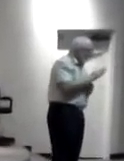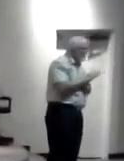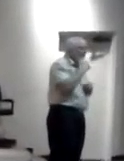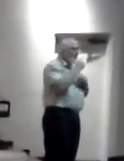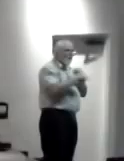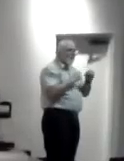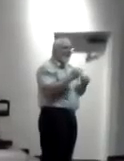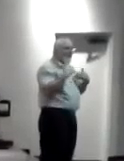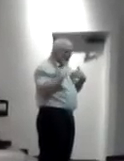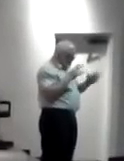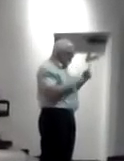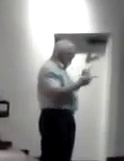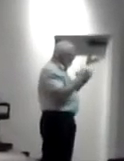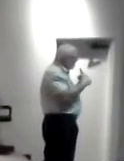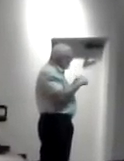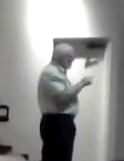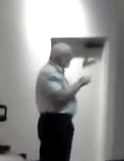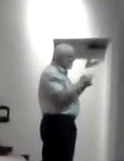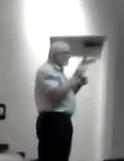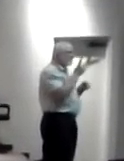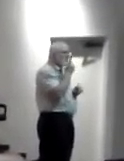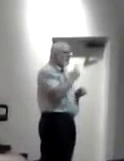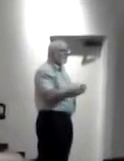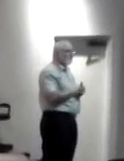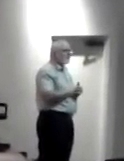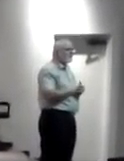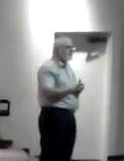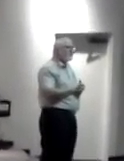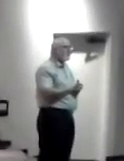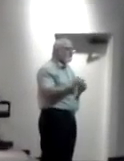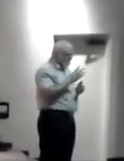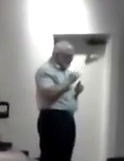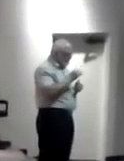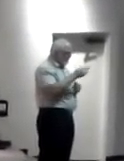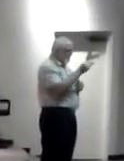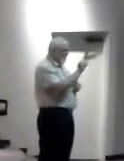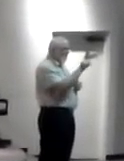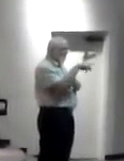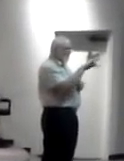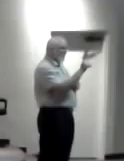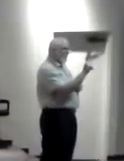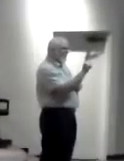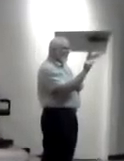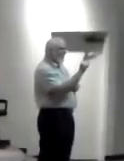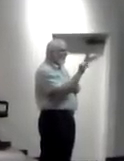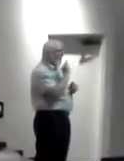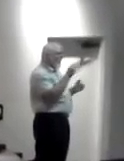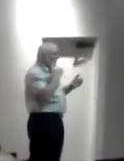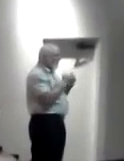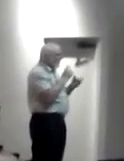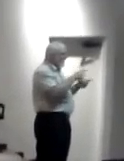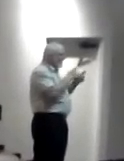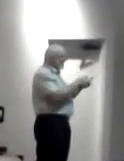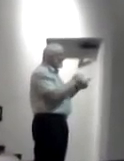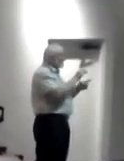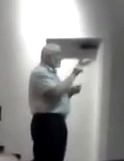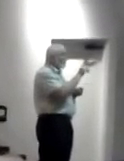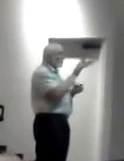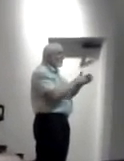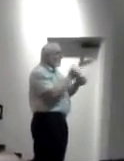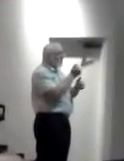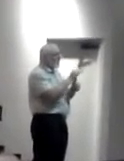He's talking about having people over for dinner here. And hospitality is a great spiritual gift. He says in Luke chapter 14, verse